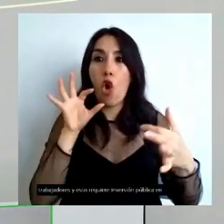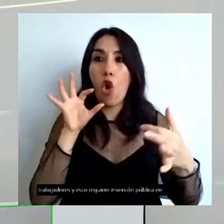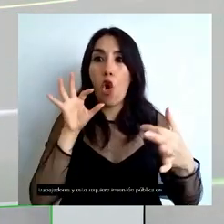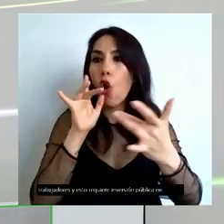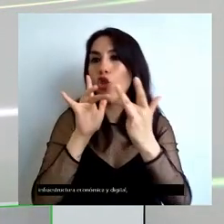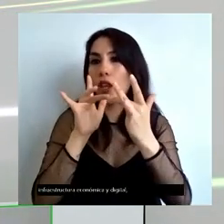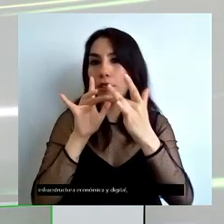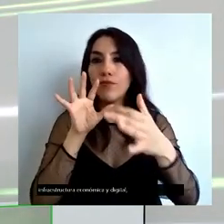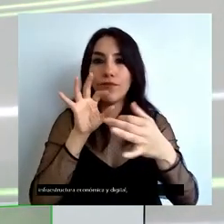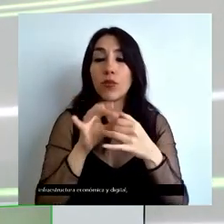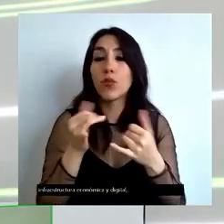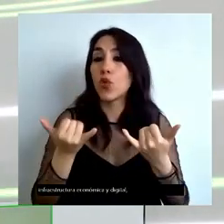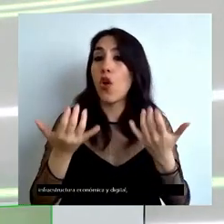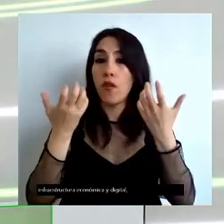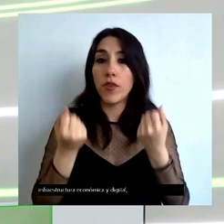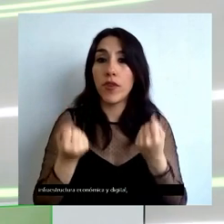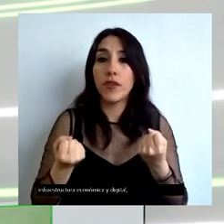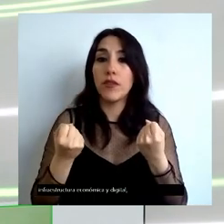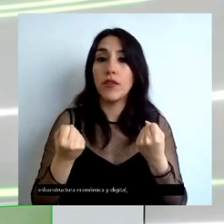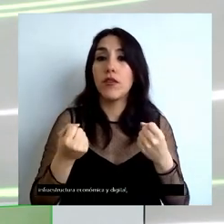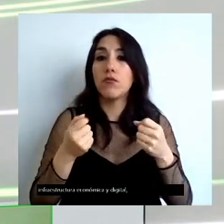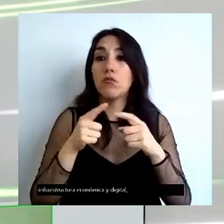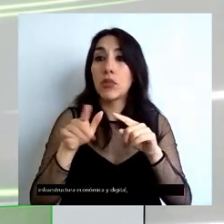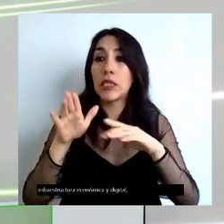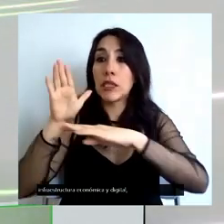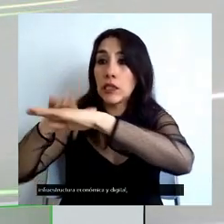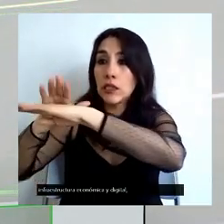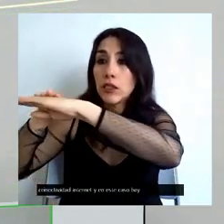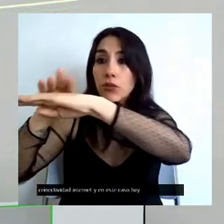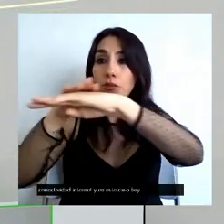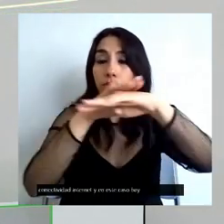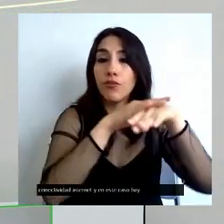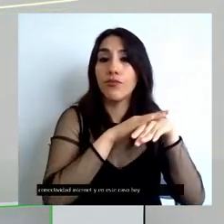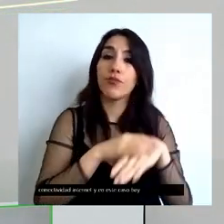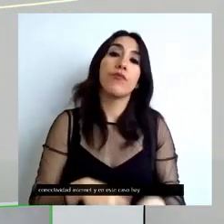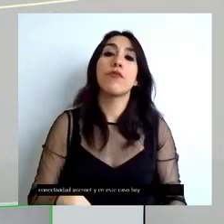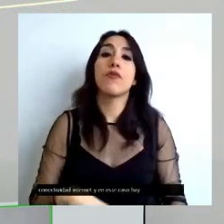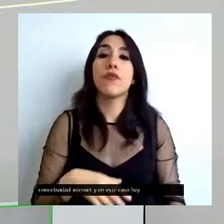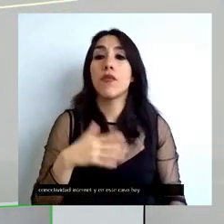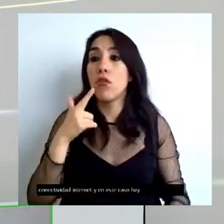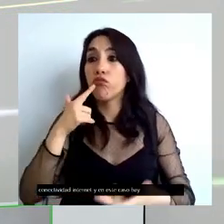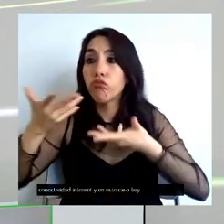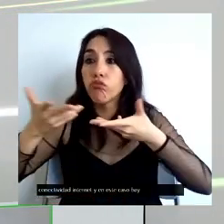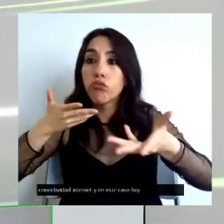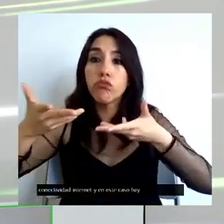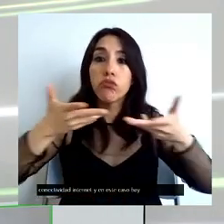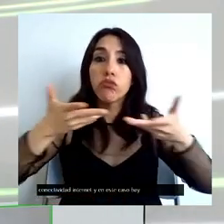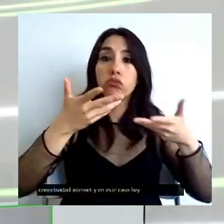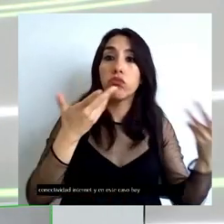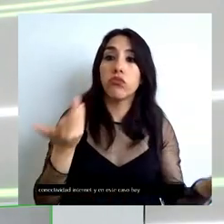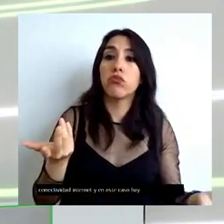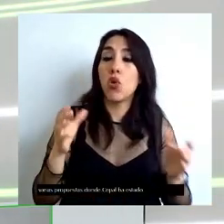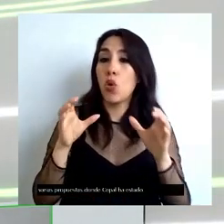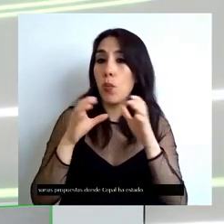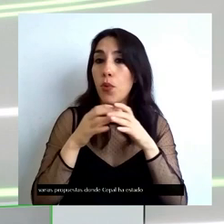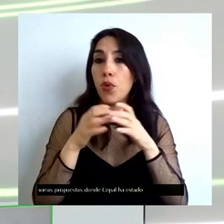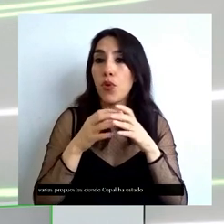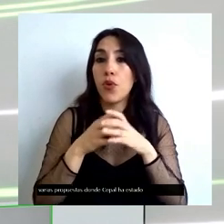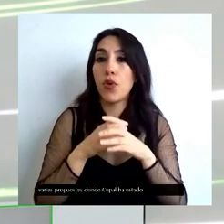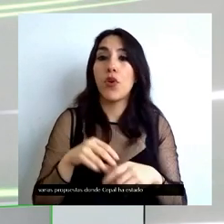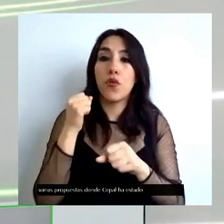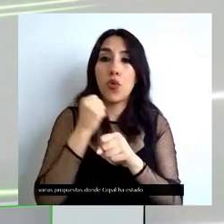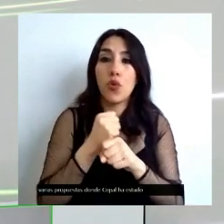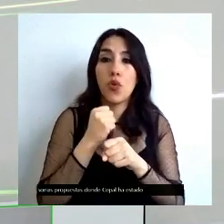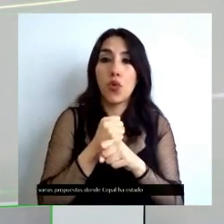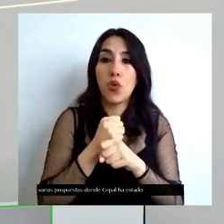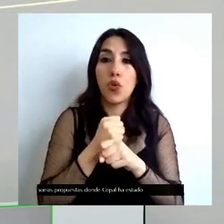infrastructures, and there are many and different proposals working with different UN agencies,